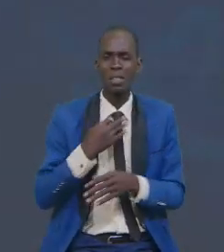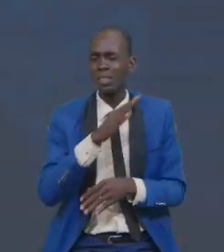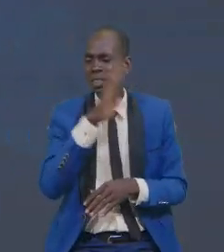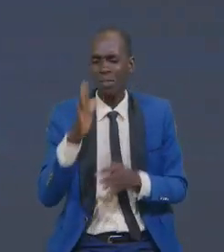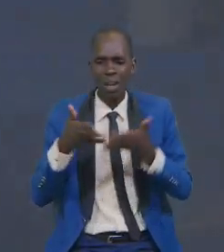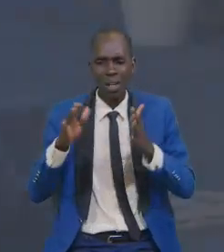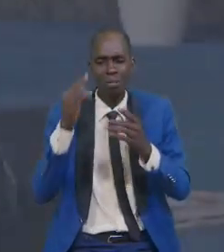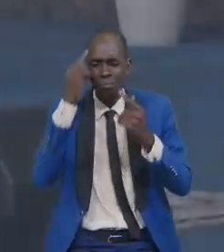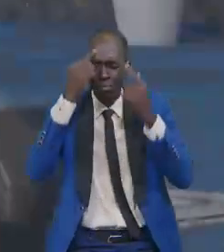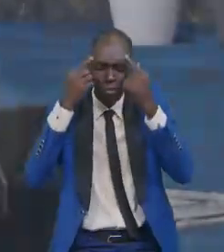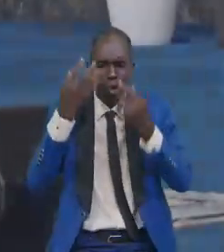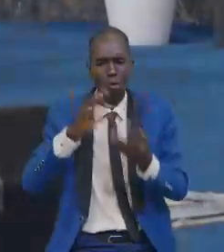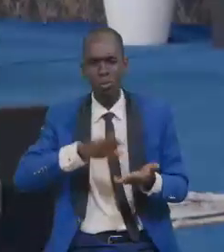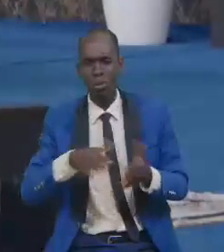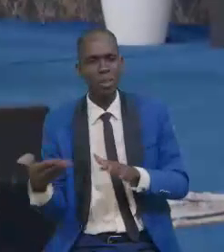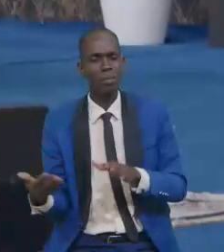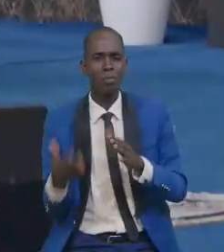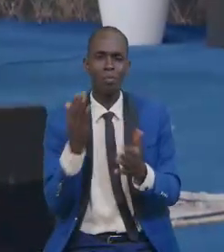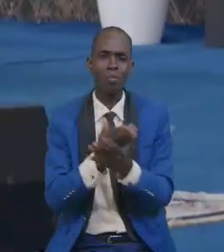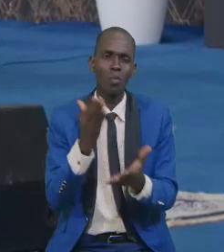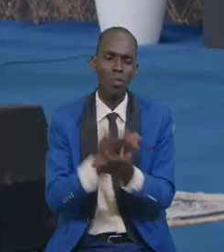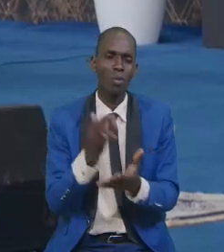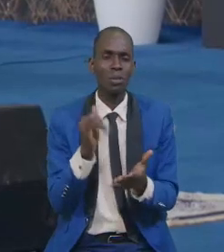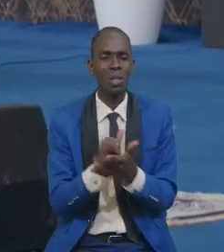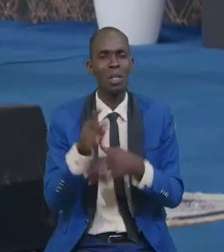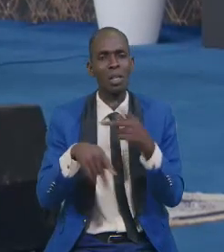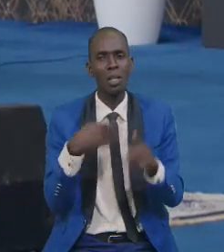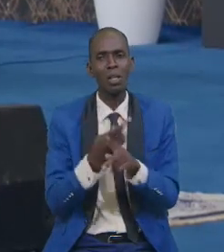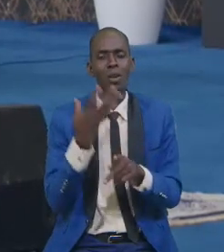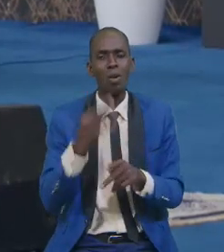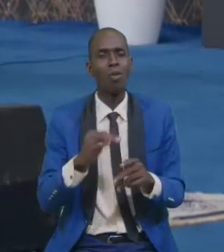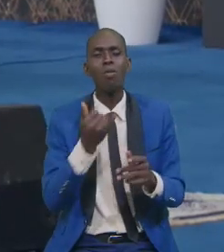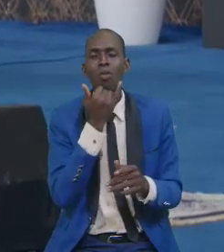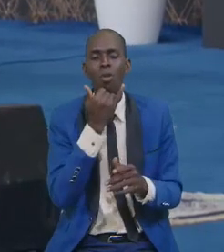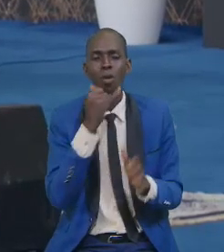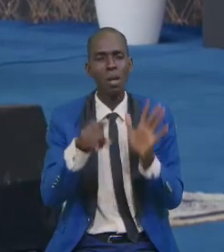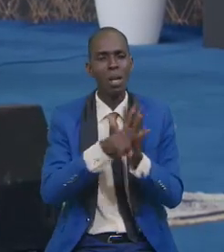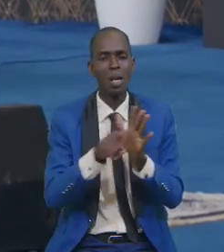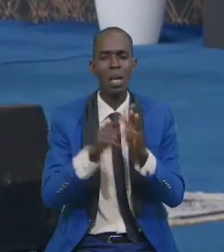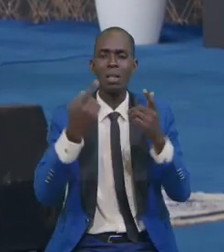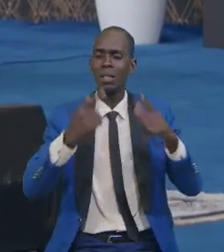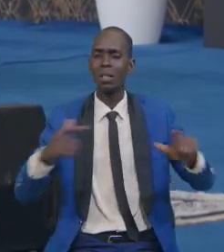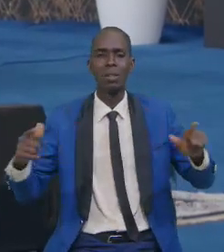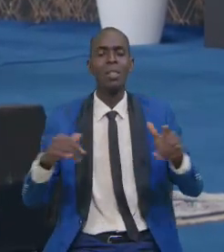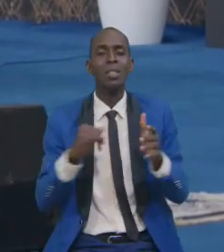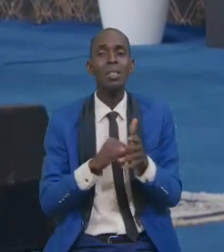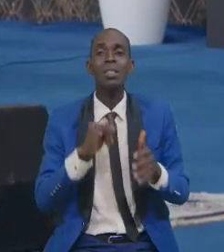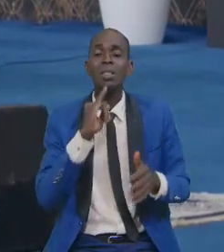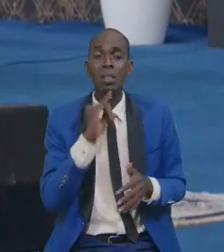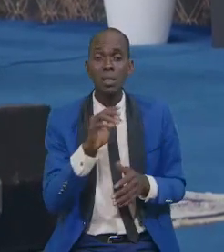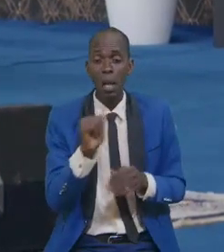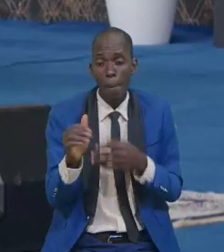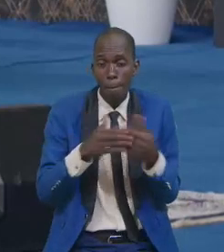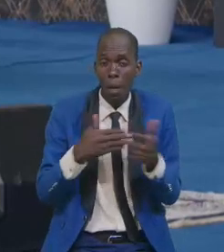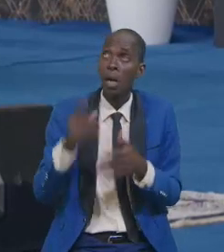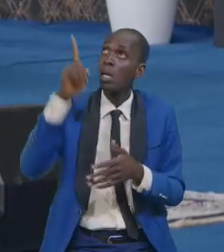Why am I alive? Stop that kind of language about yourself. It's an issue that God will resolve for